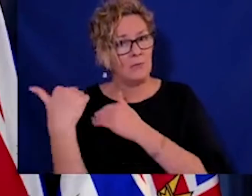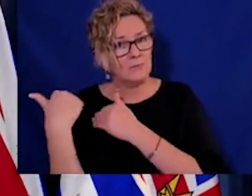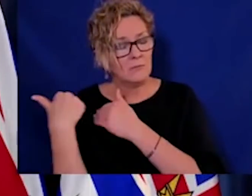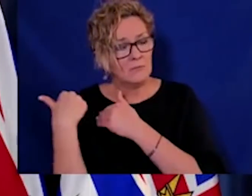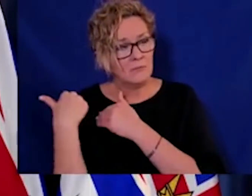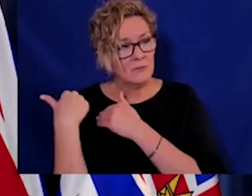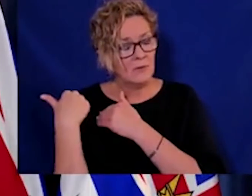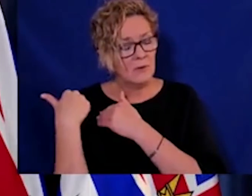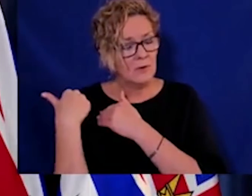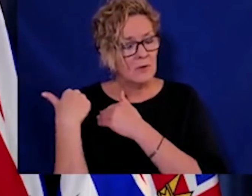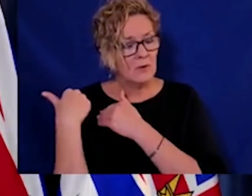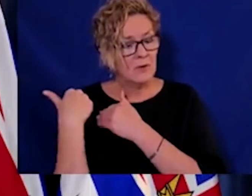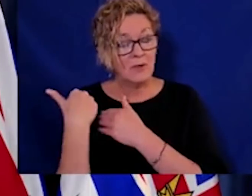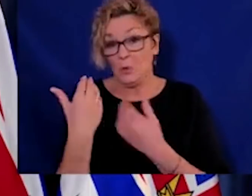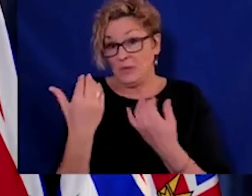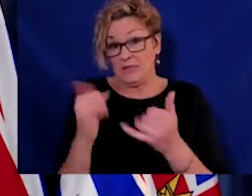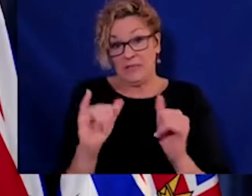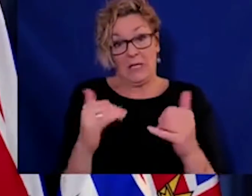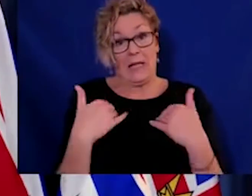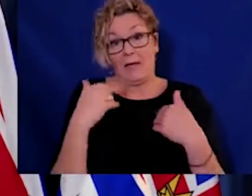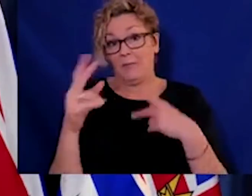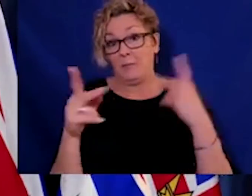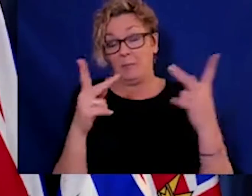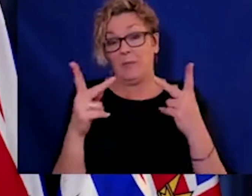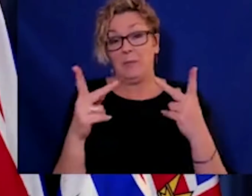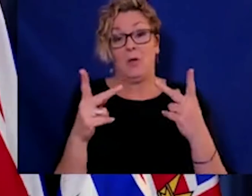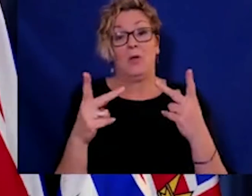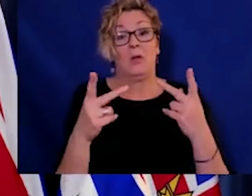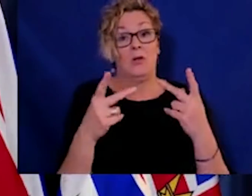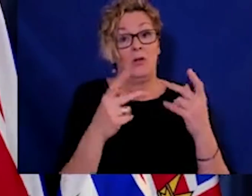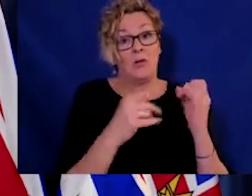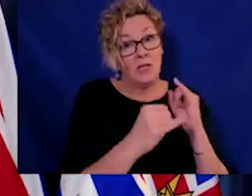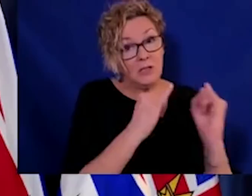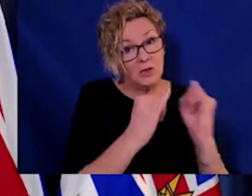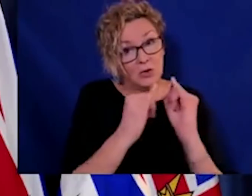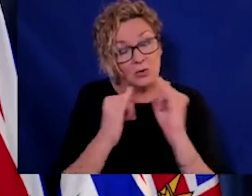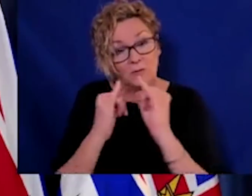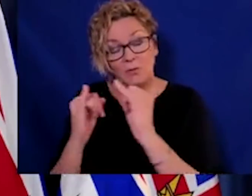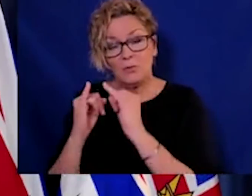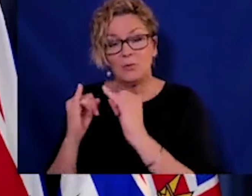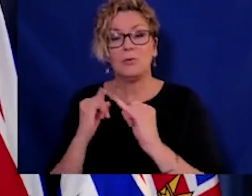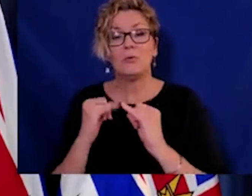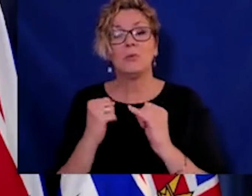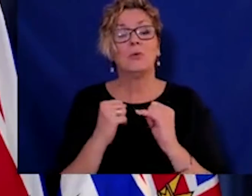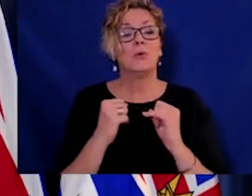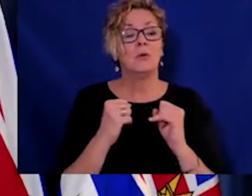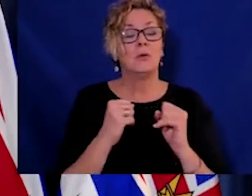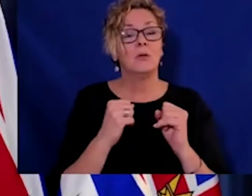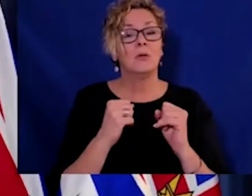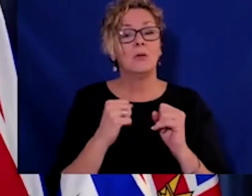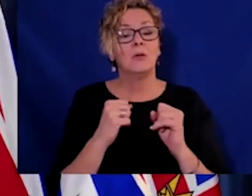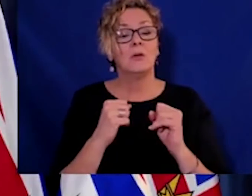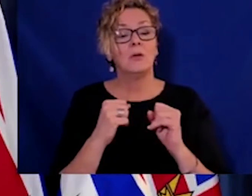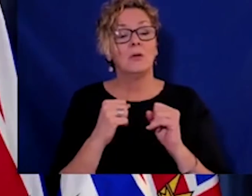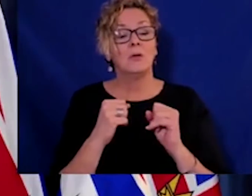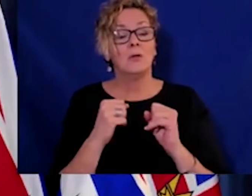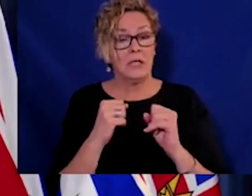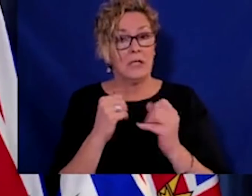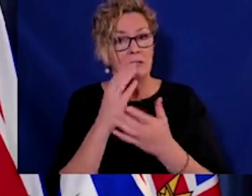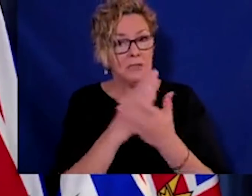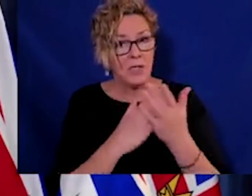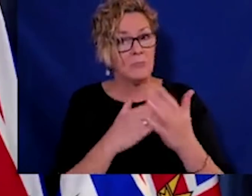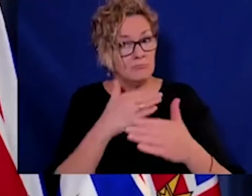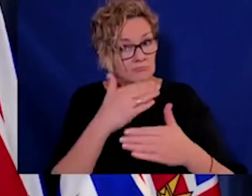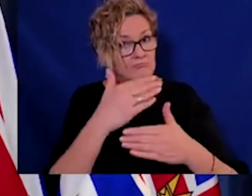there are 399 more candidates in the interview stage and 109 candidates in the offer process. And